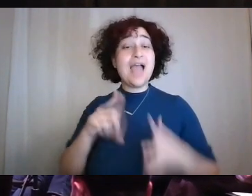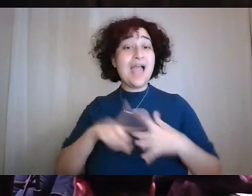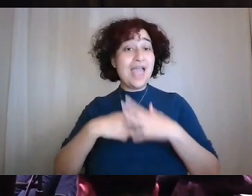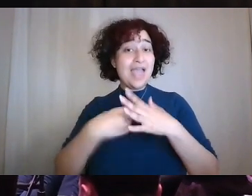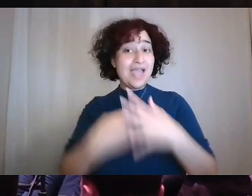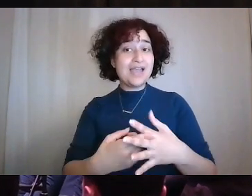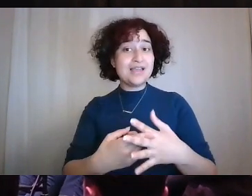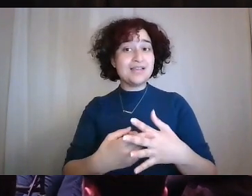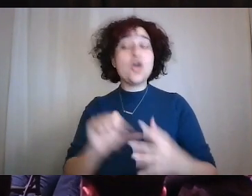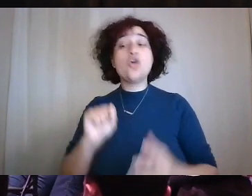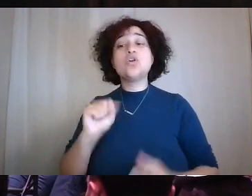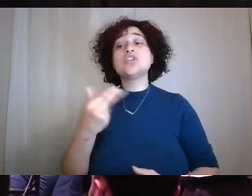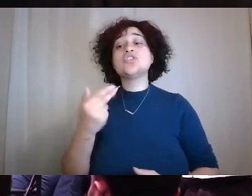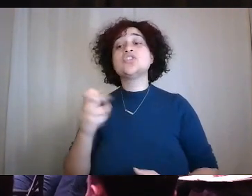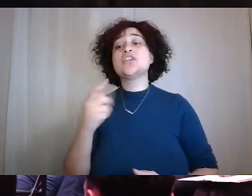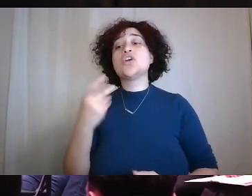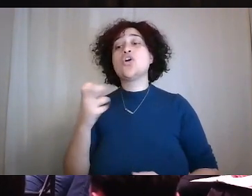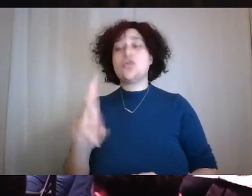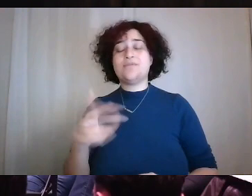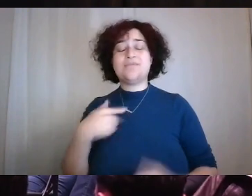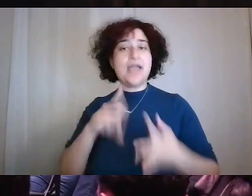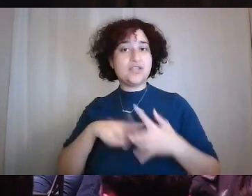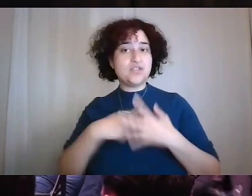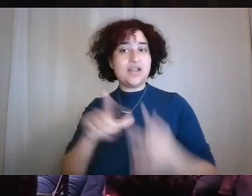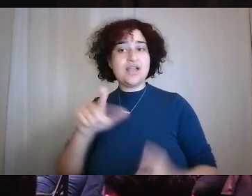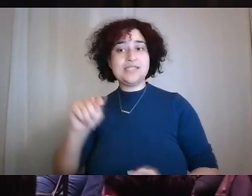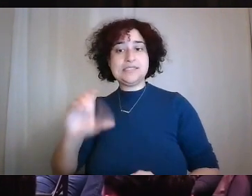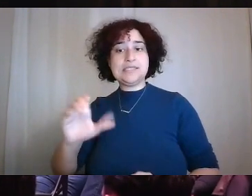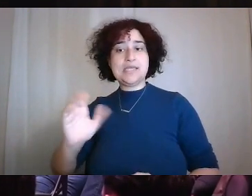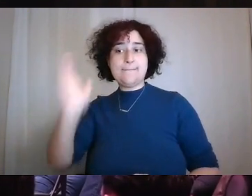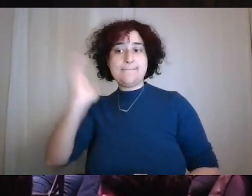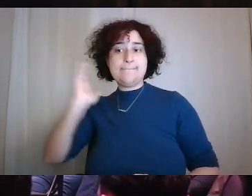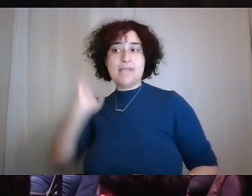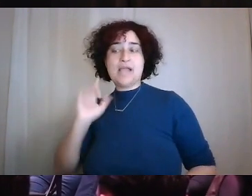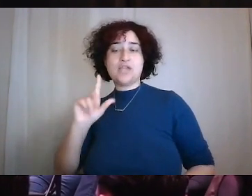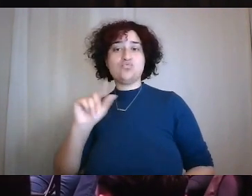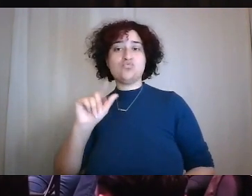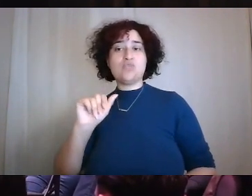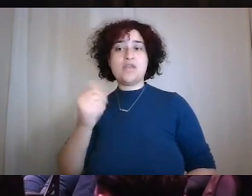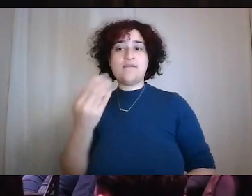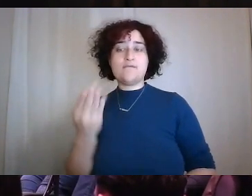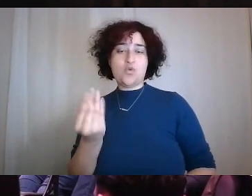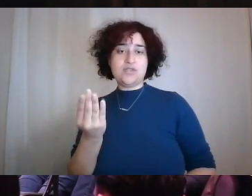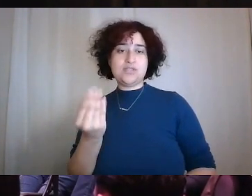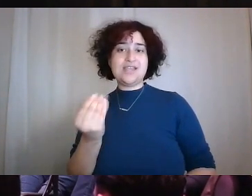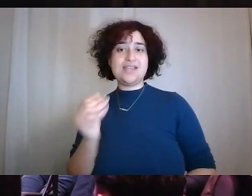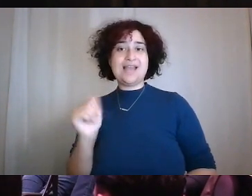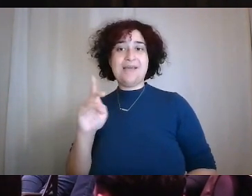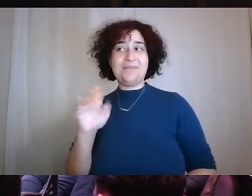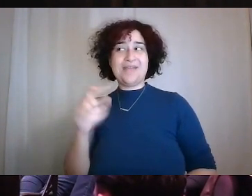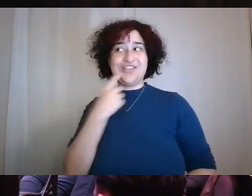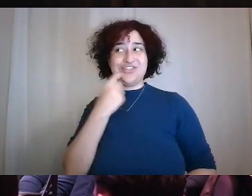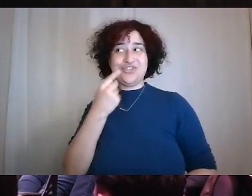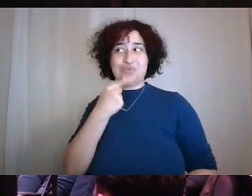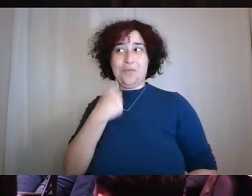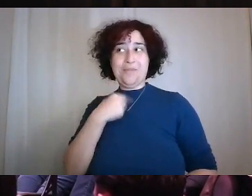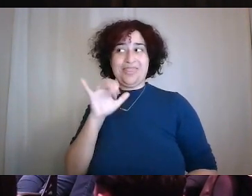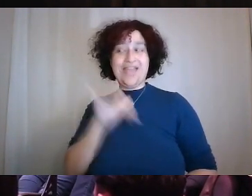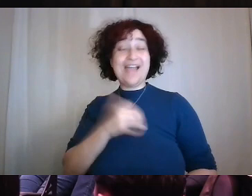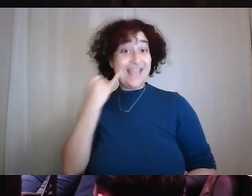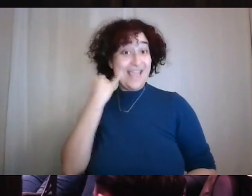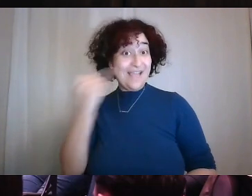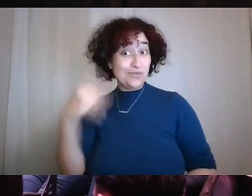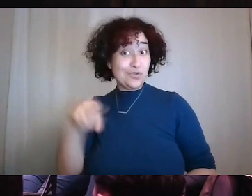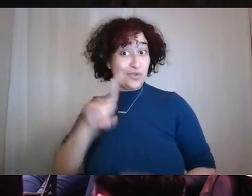I entered the LTC in 2014, Abigail just told me. So if you don't know when you entered, ask Abigail because she knows.